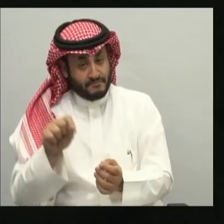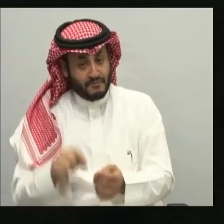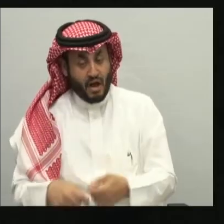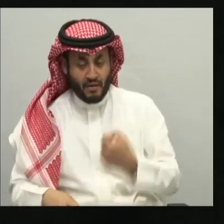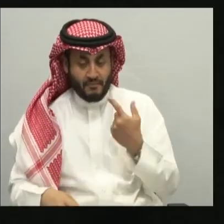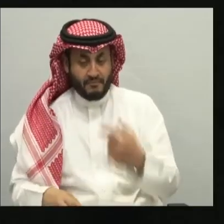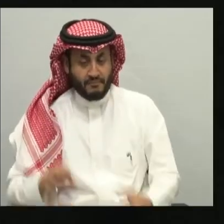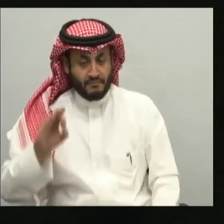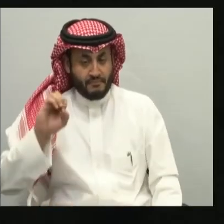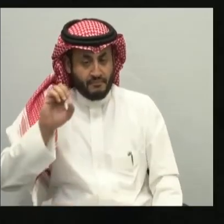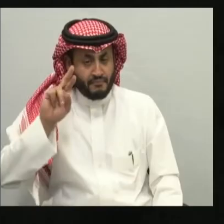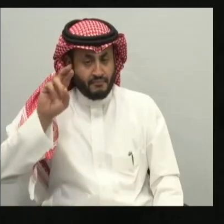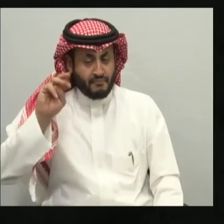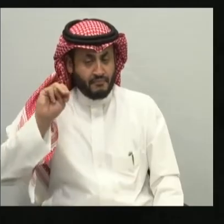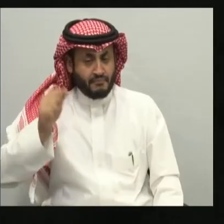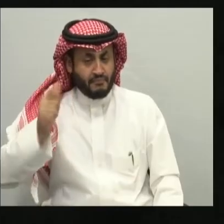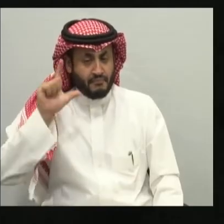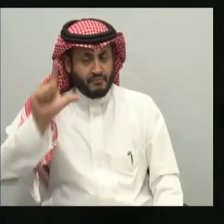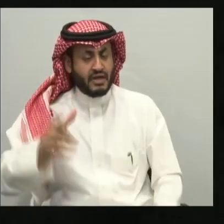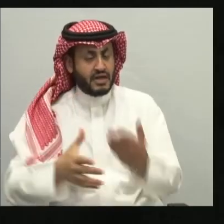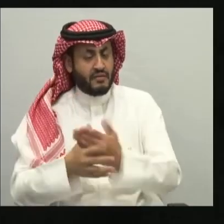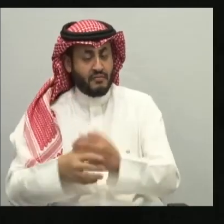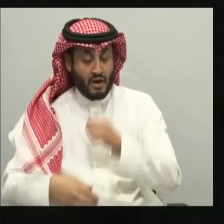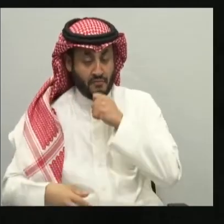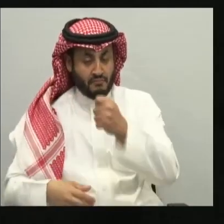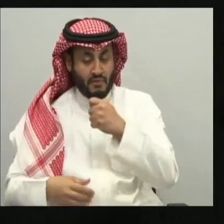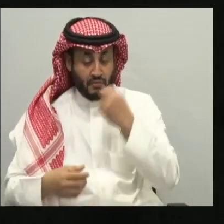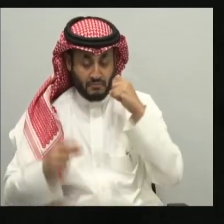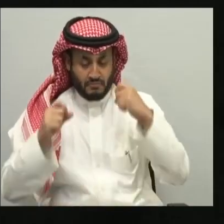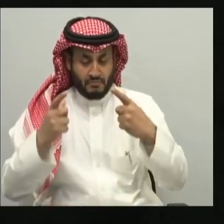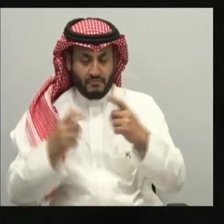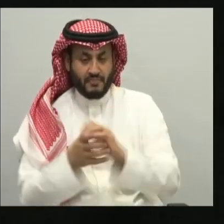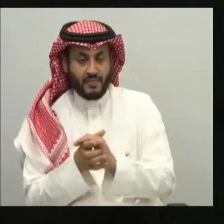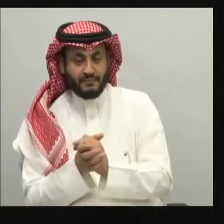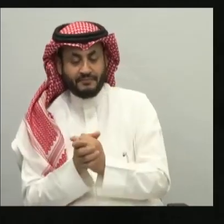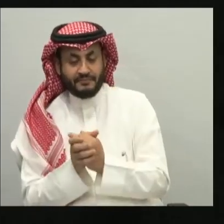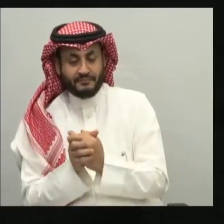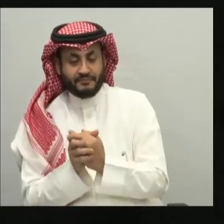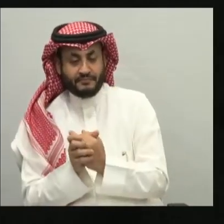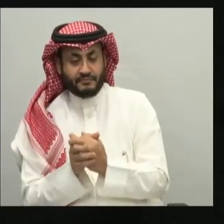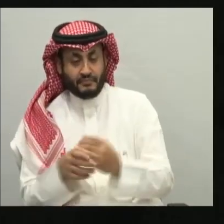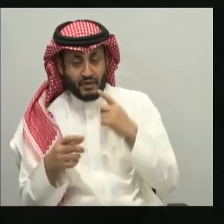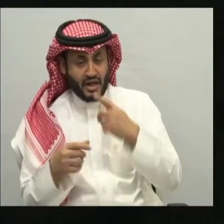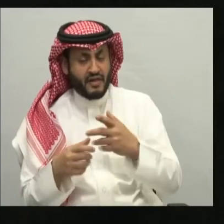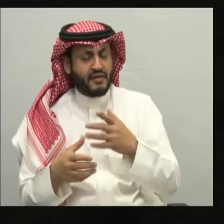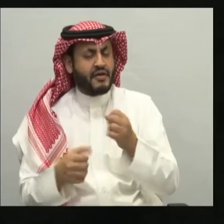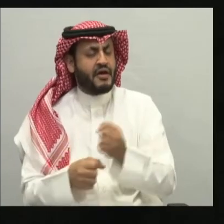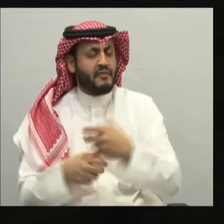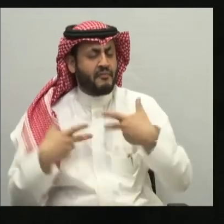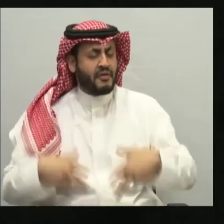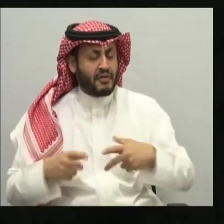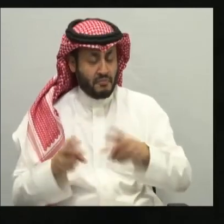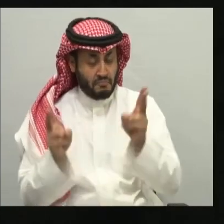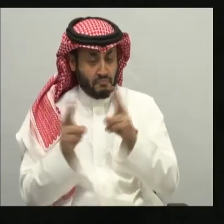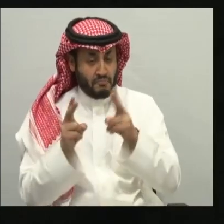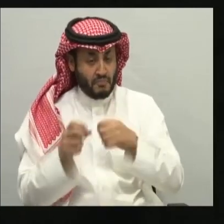The style is formal. The style is formal. As we agreed that when you wear formal, it means that you're going to meet